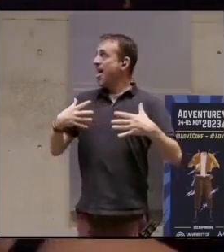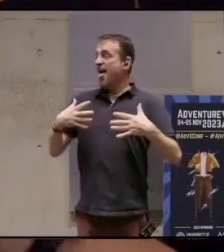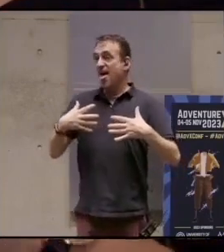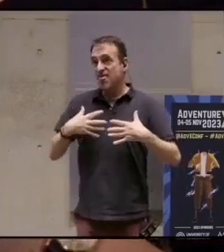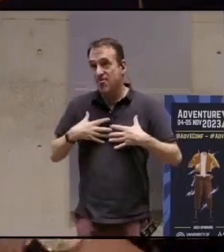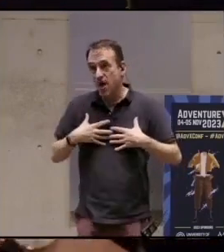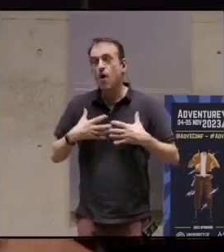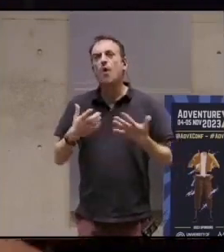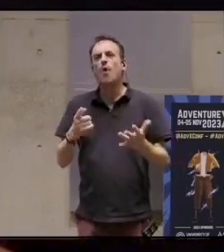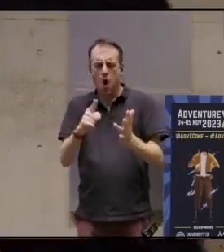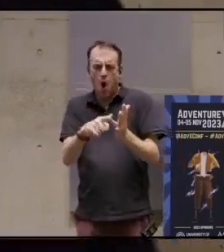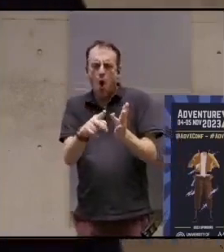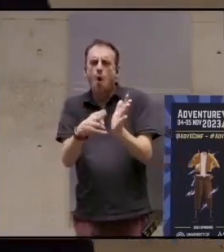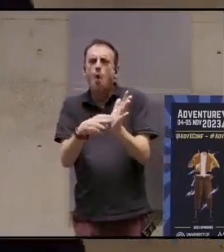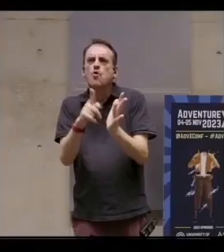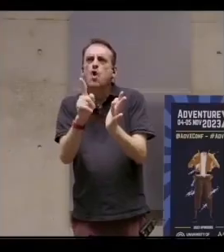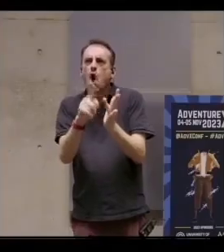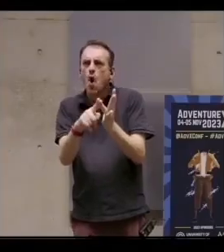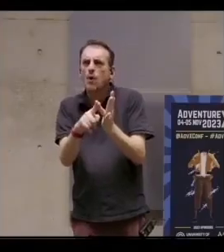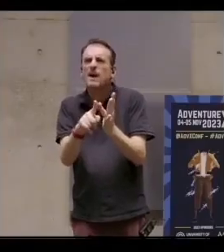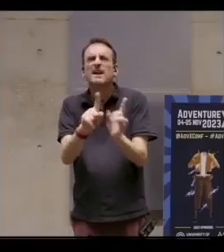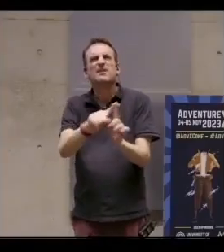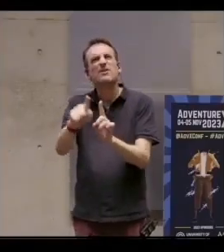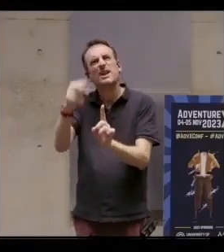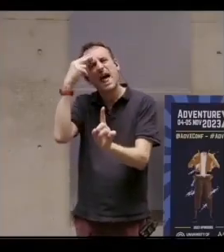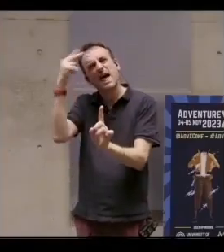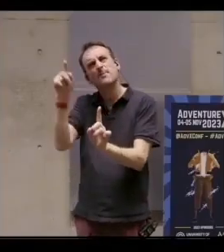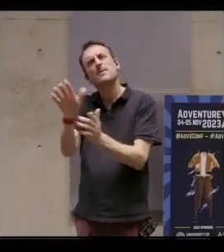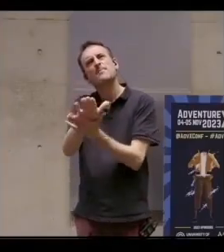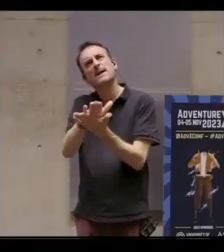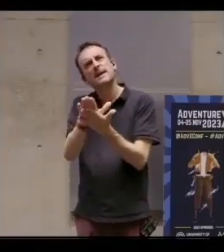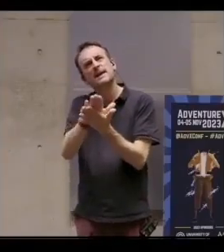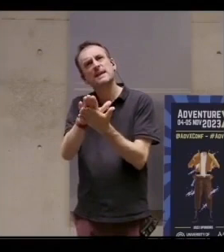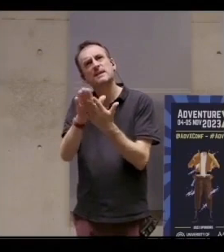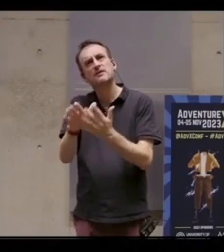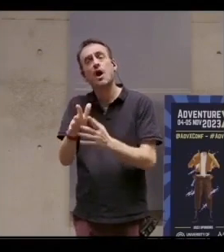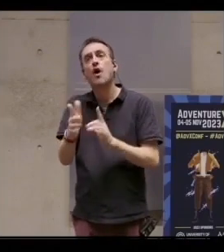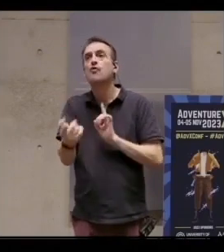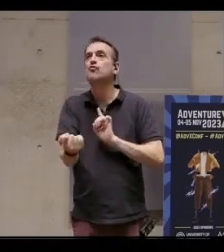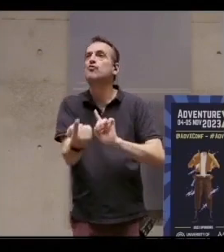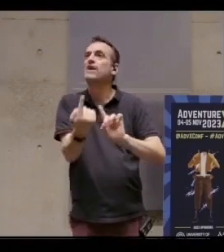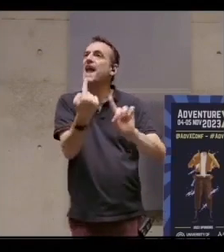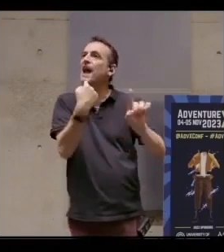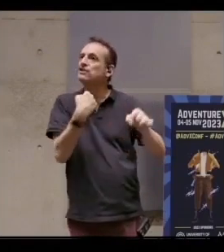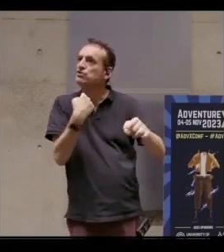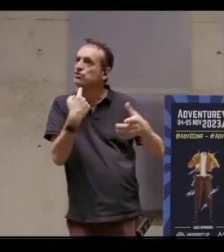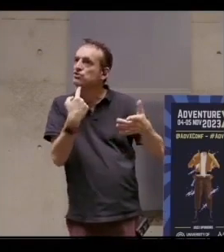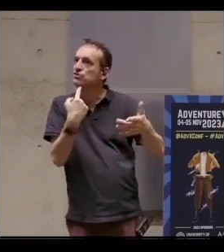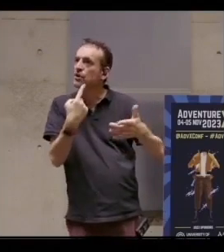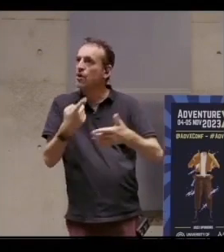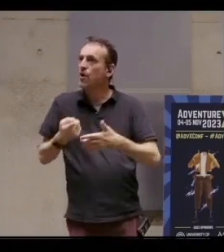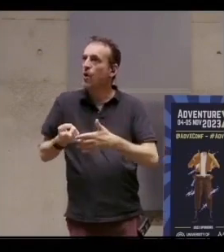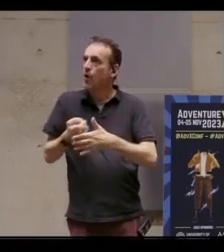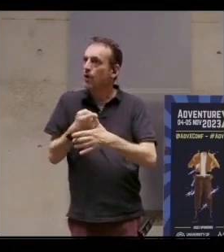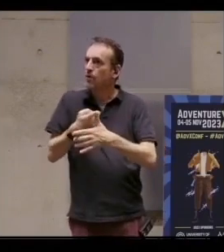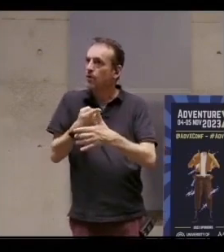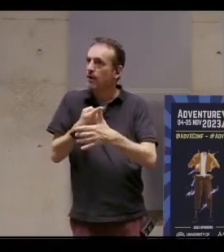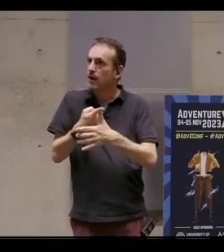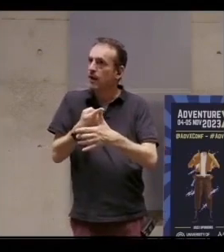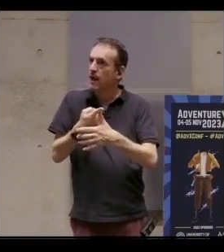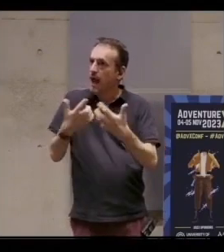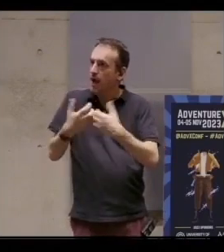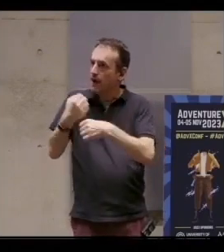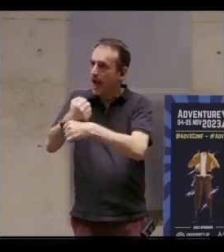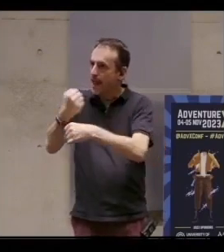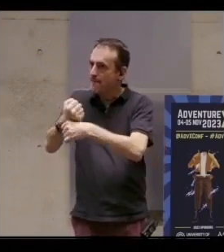names for them from studio to studio. These basically mean reactions that are automatically triggered by the game as opposed to